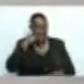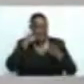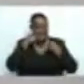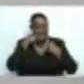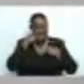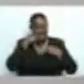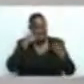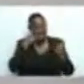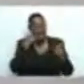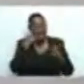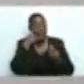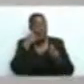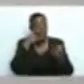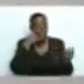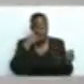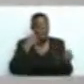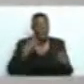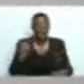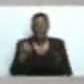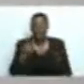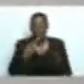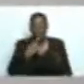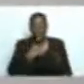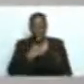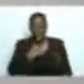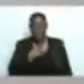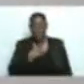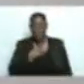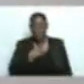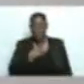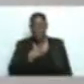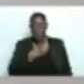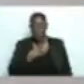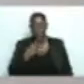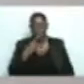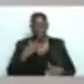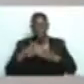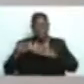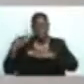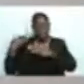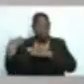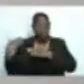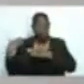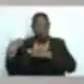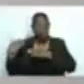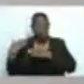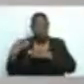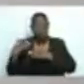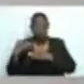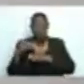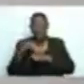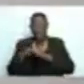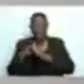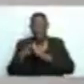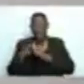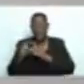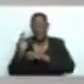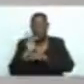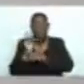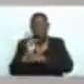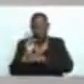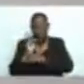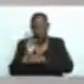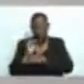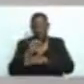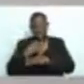right, because he always would tell us, you know, as it relates to him being a former media person, that, you know, we must